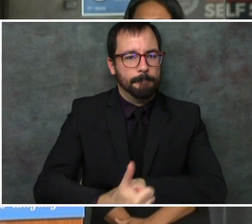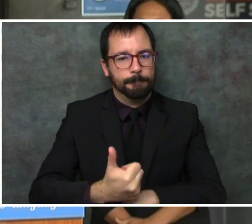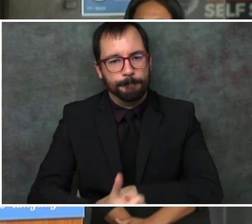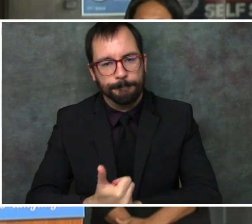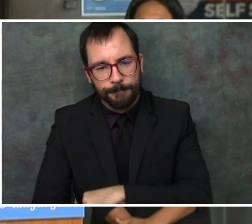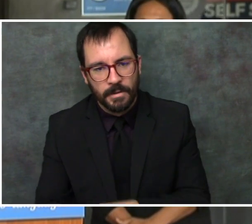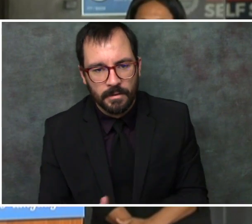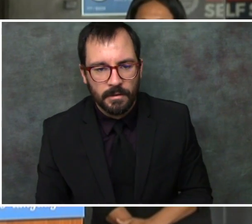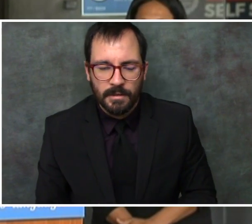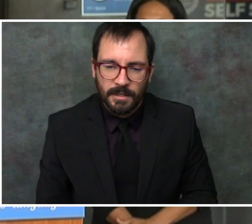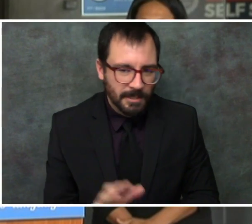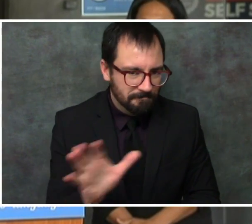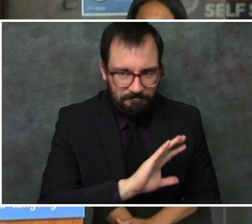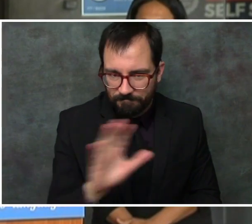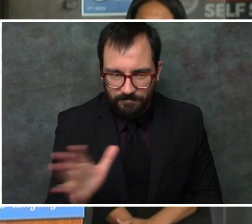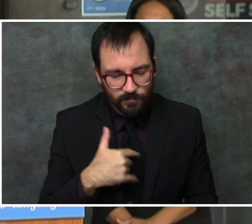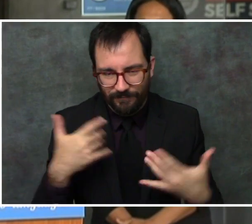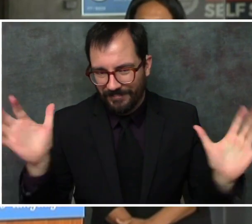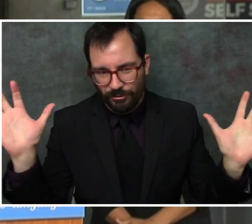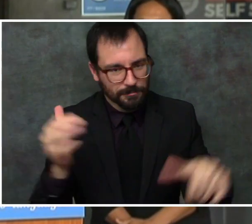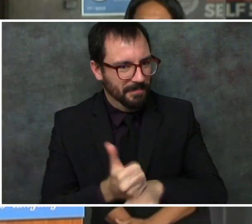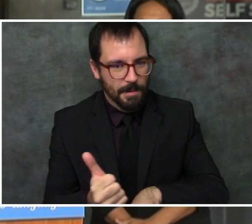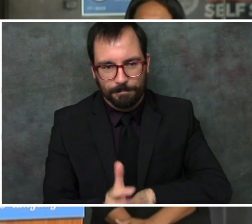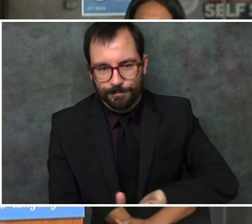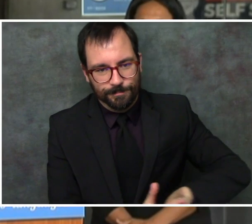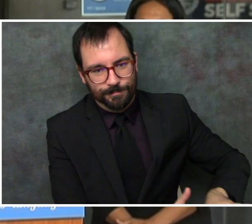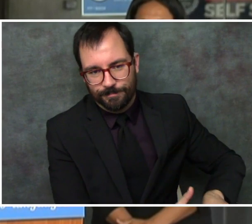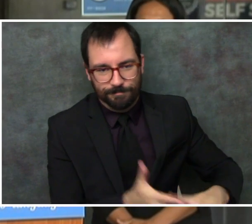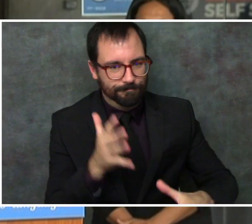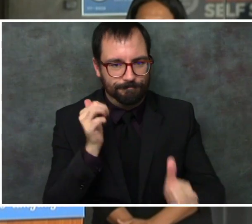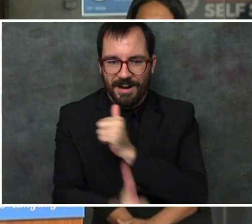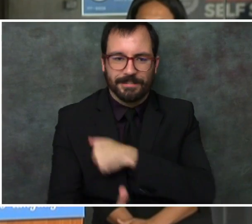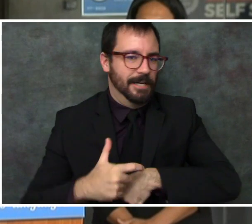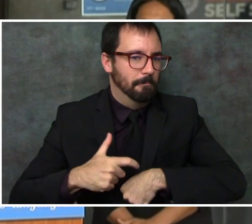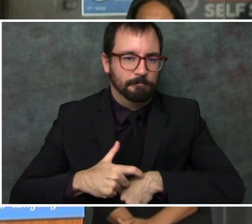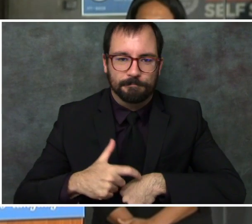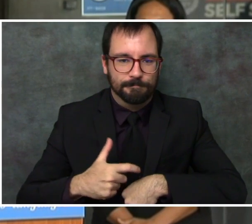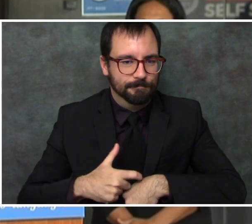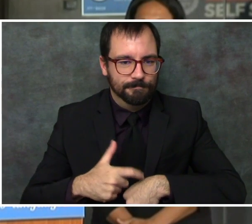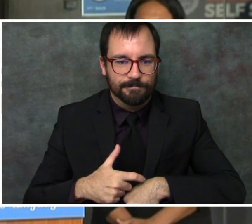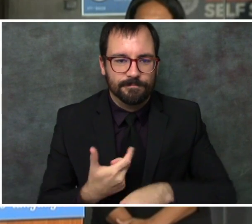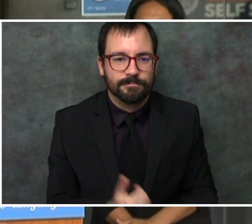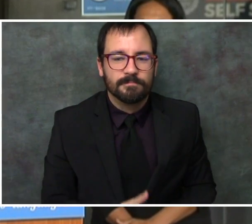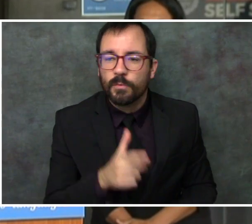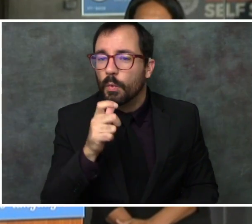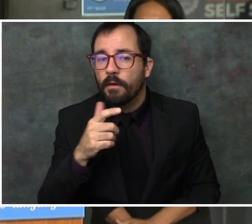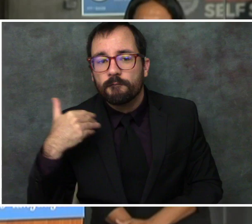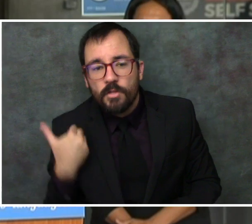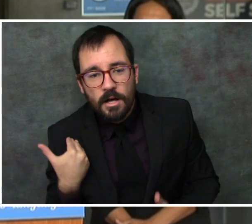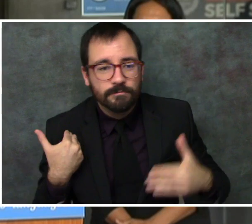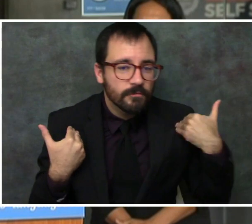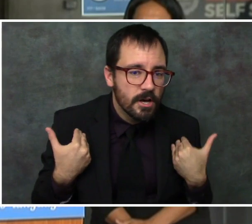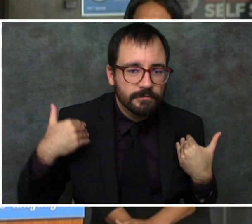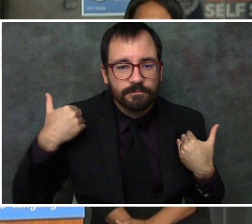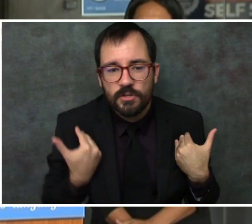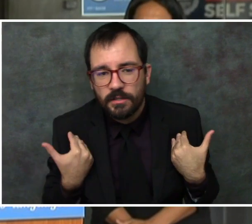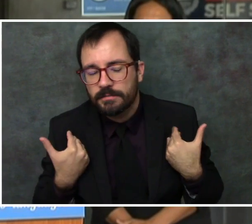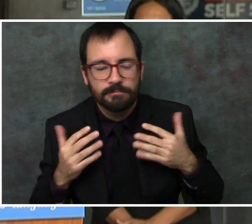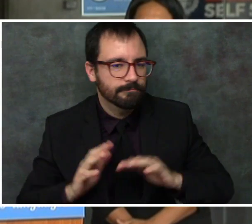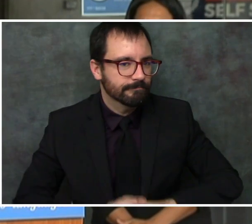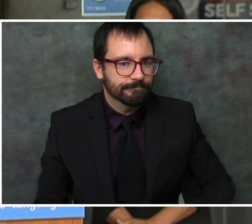planned for. At this point, it really has to be about getting children the services that they need right